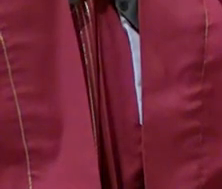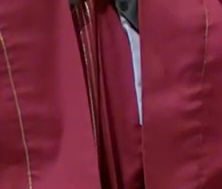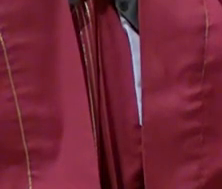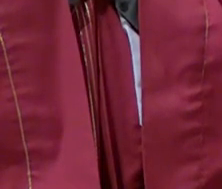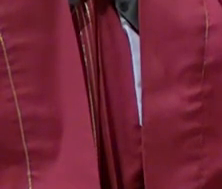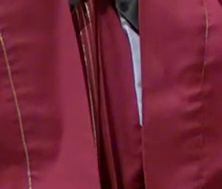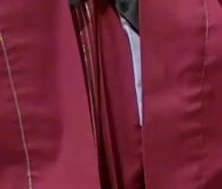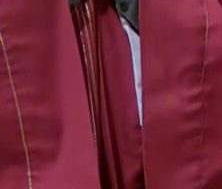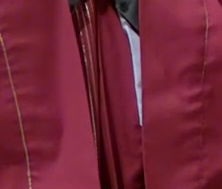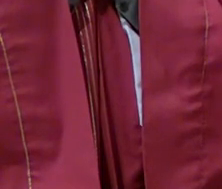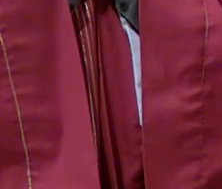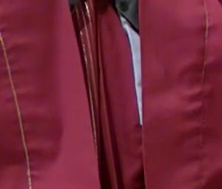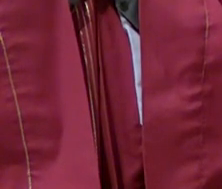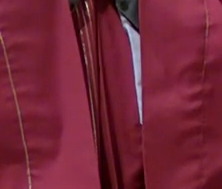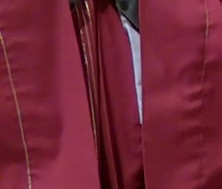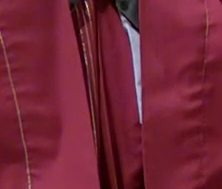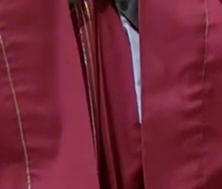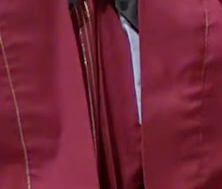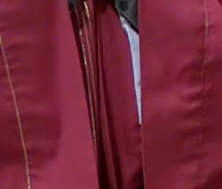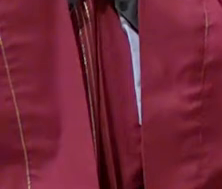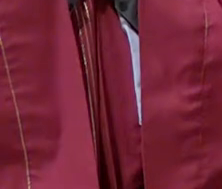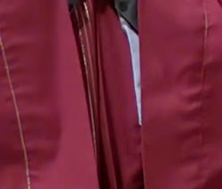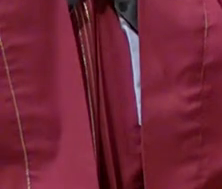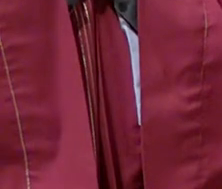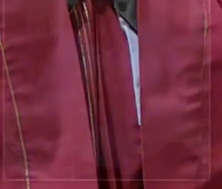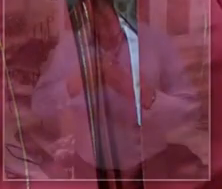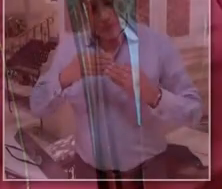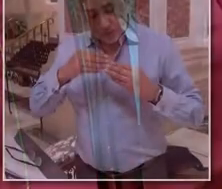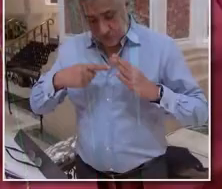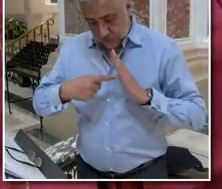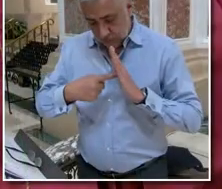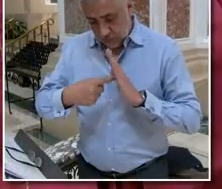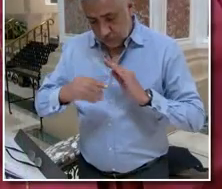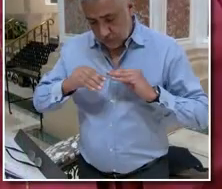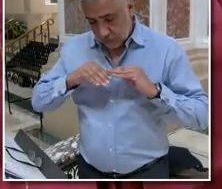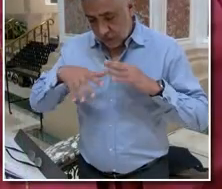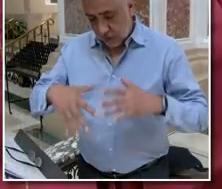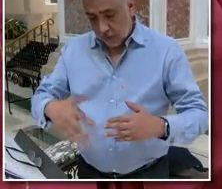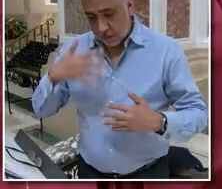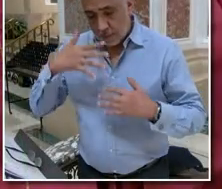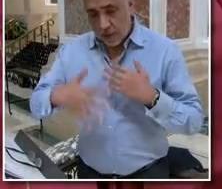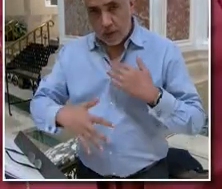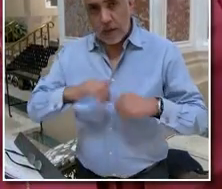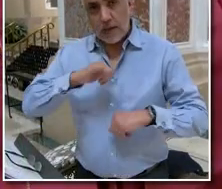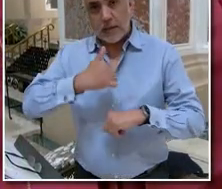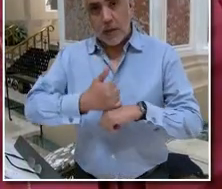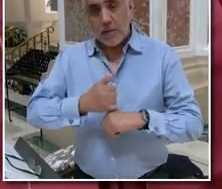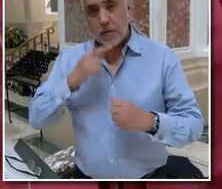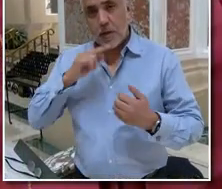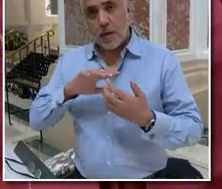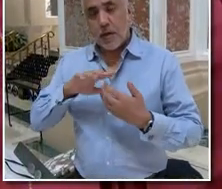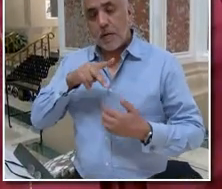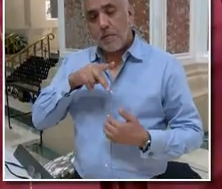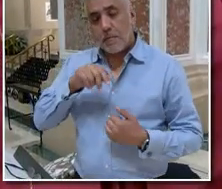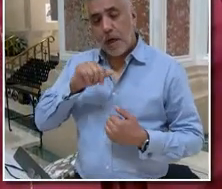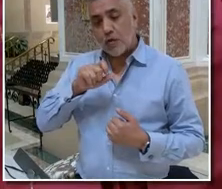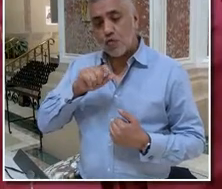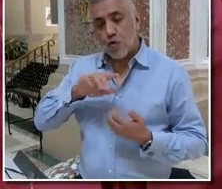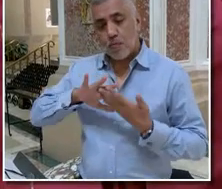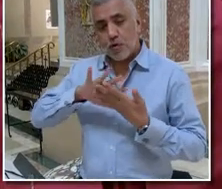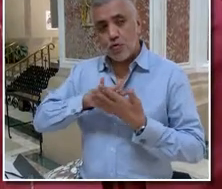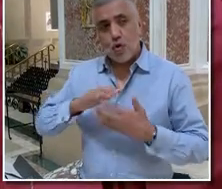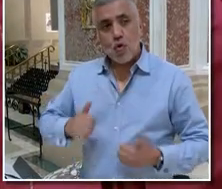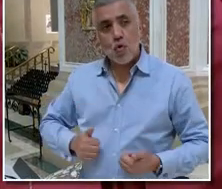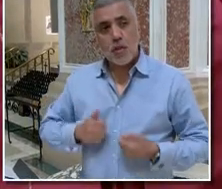whom Christ your Son, by the shedding of his blood, established the Paschal mystery, who lives